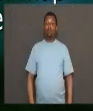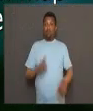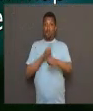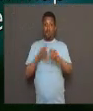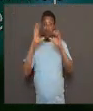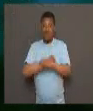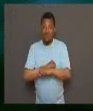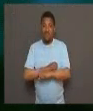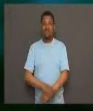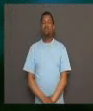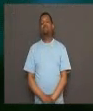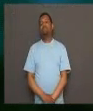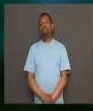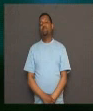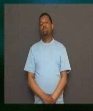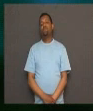Time's up.